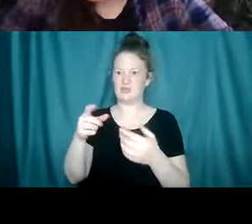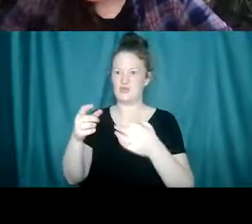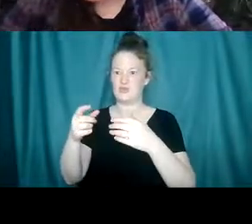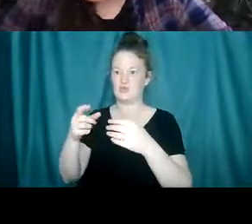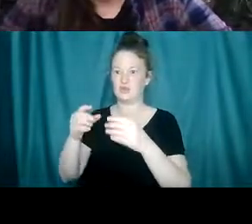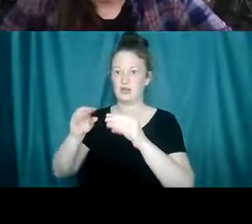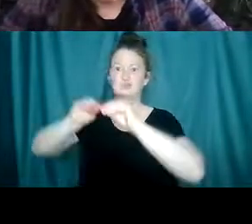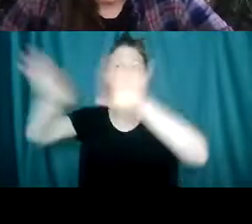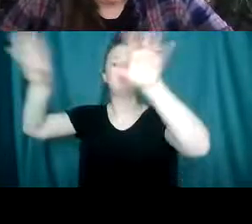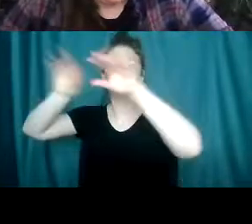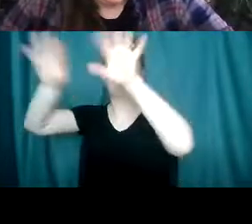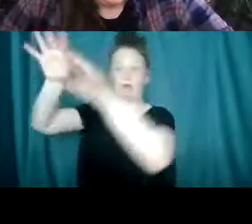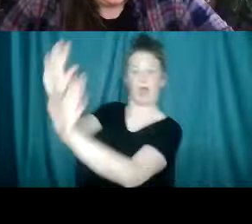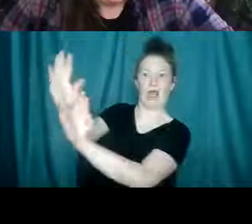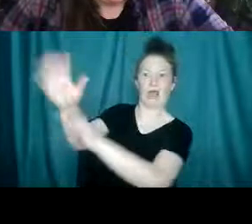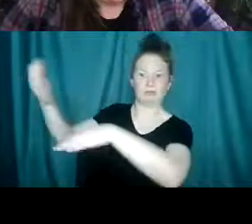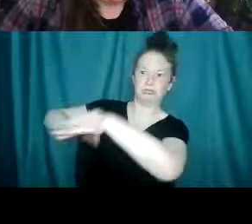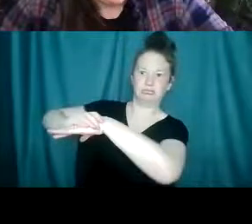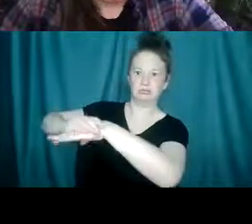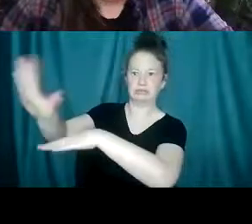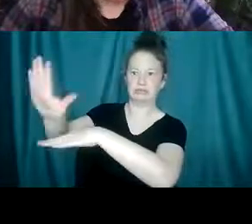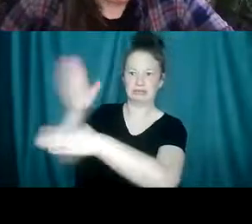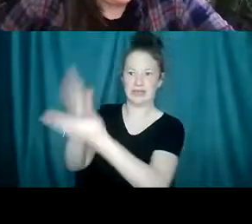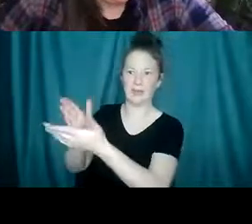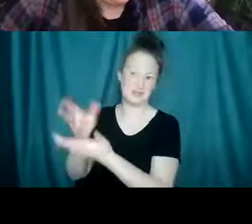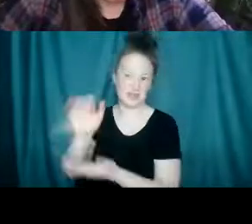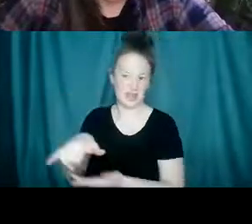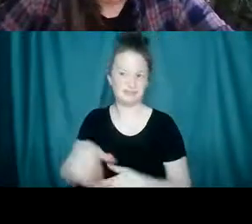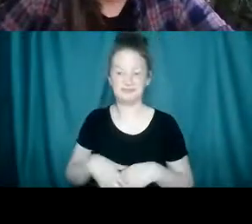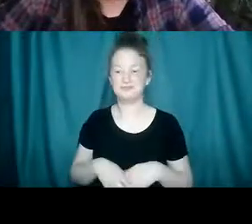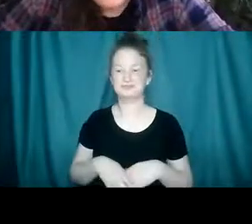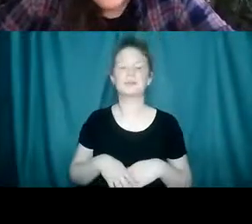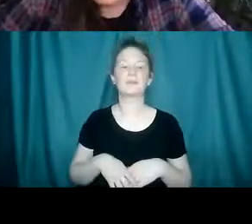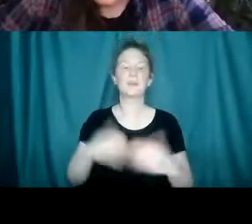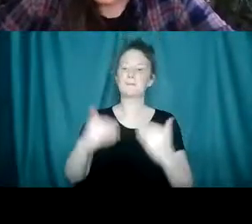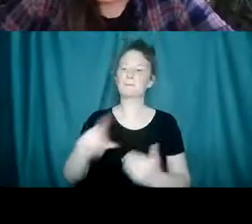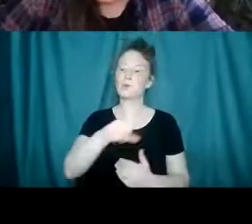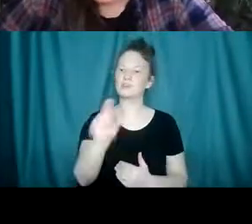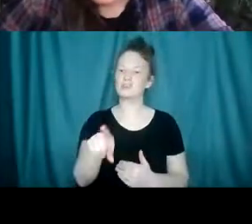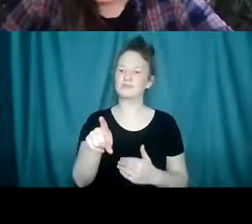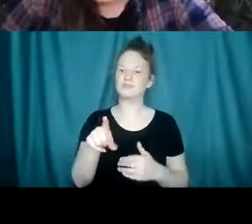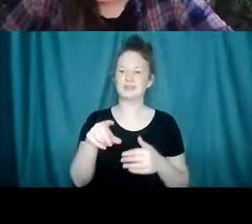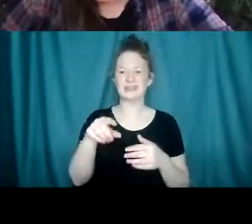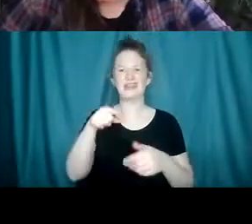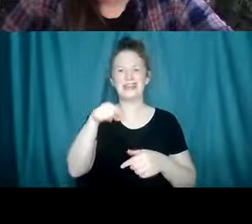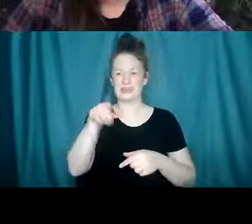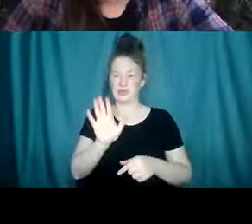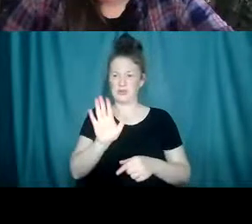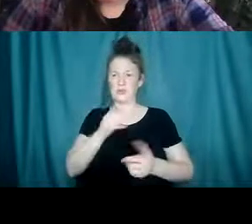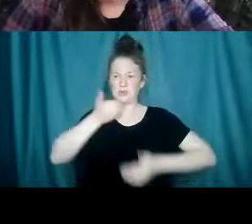in the first place. That's great. Yes, yes. The next question is from Carmen. How expensive is this whole process?